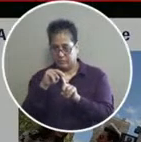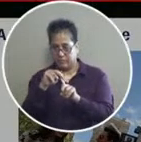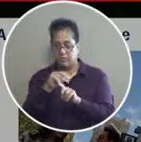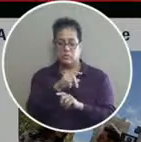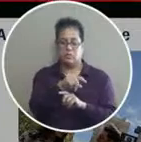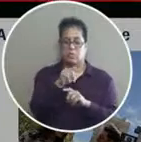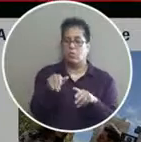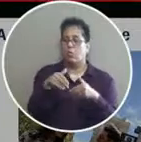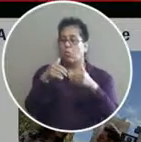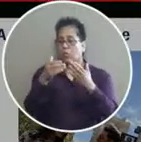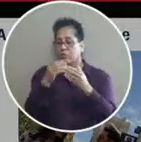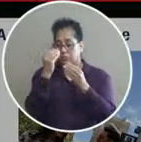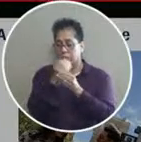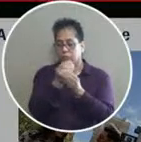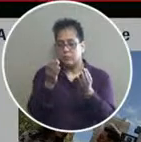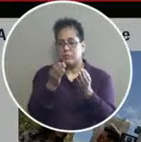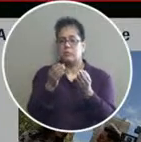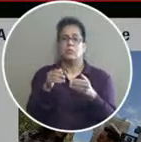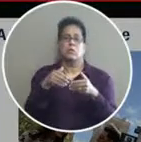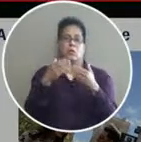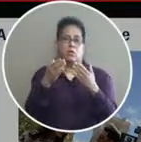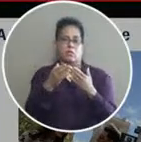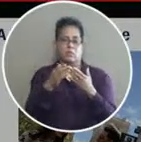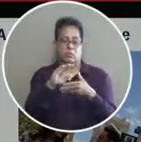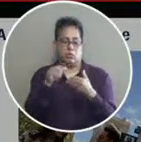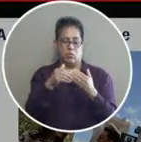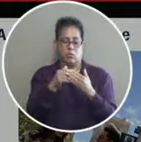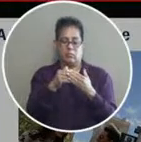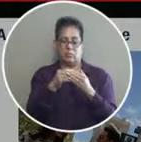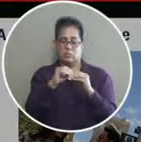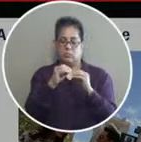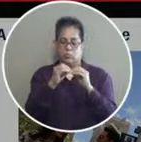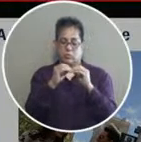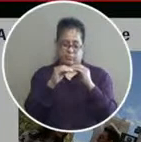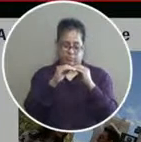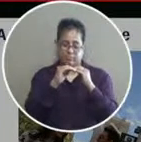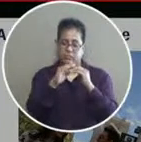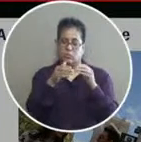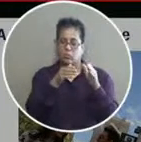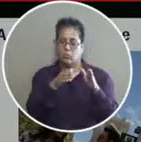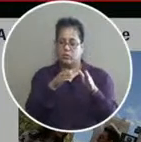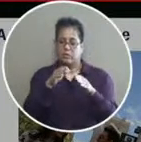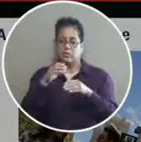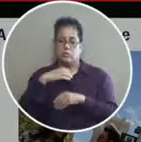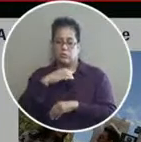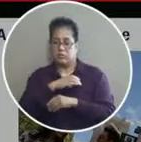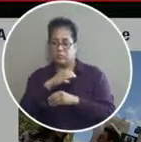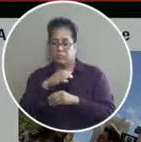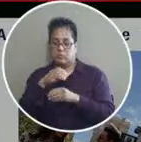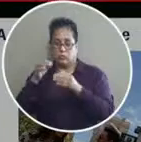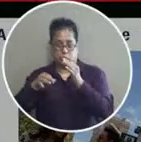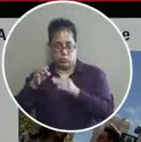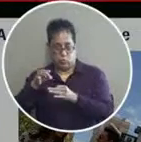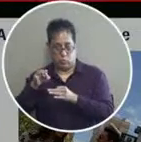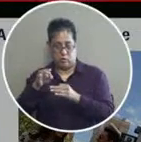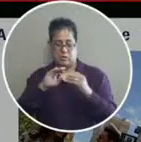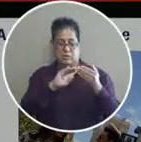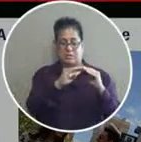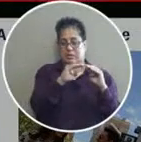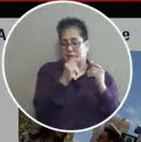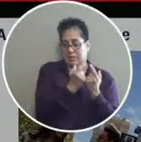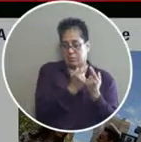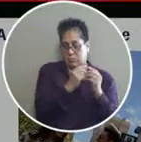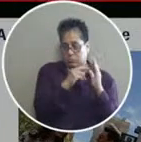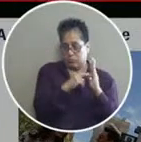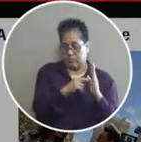the data and the information in a consistent way, both to the County Commissioners Court as well as the City Councils,